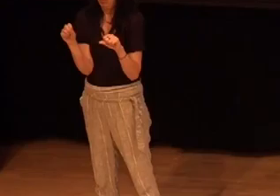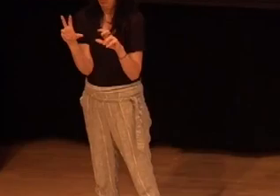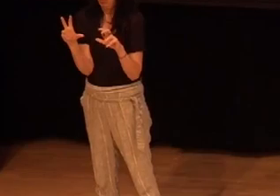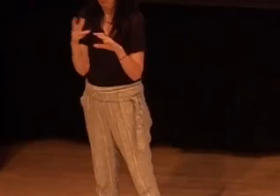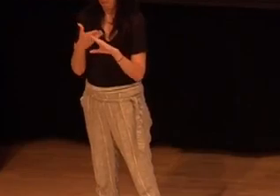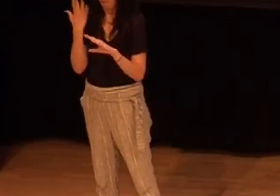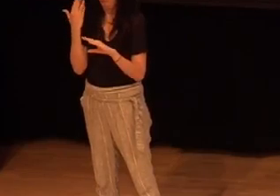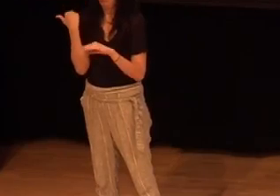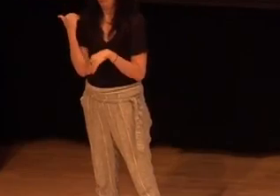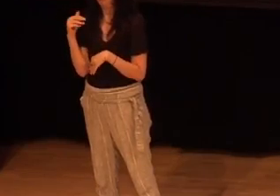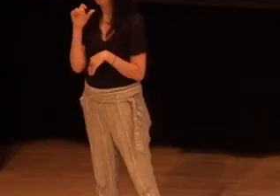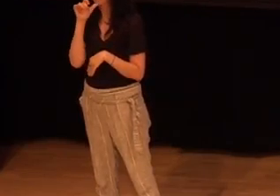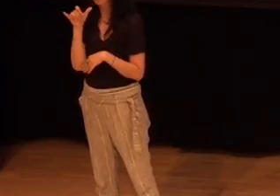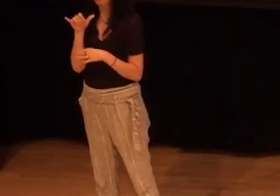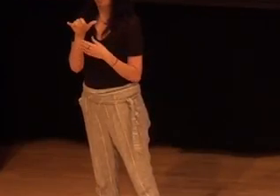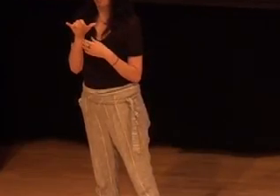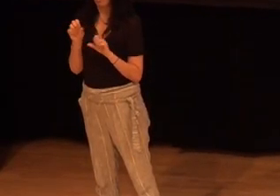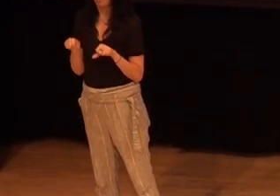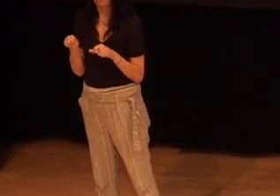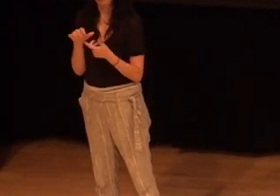that was possible